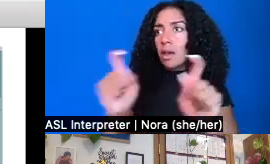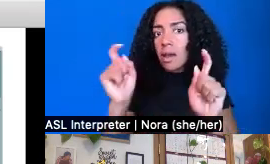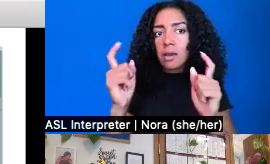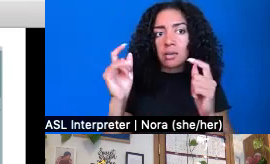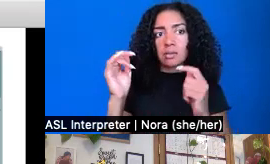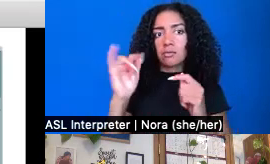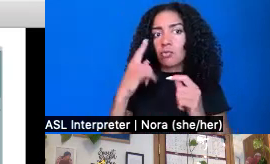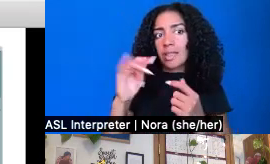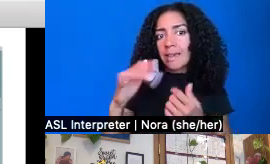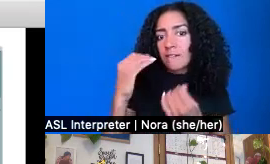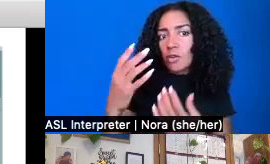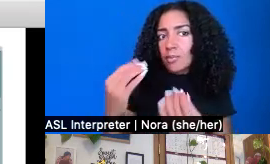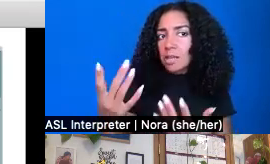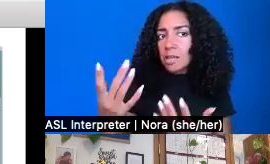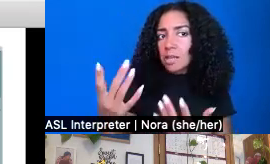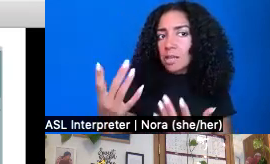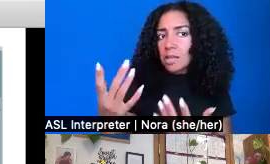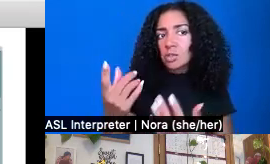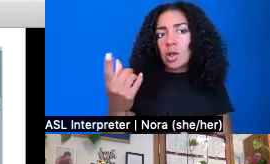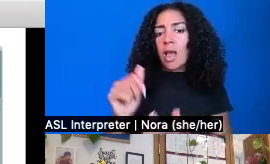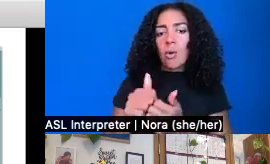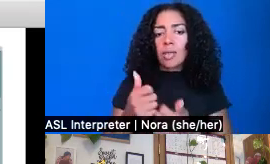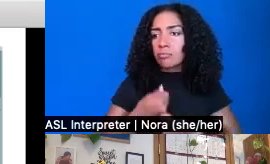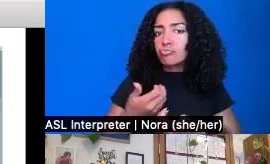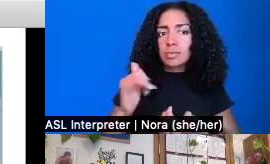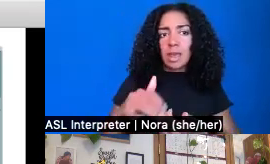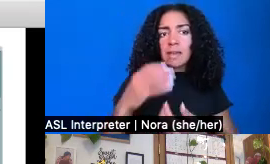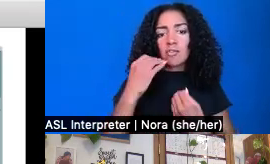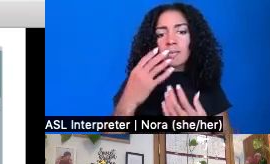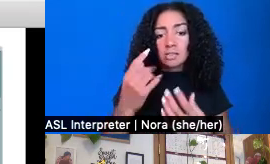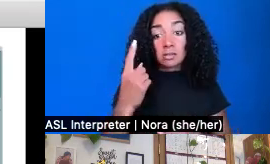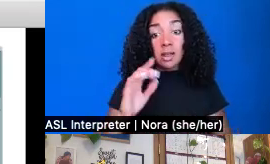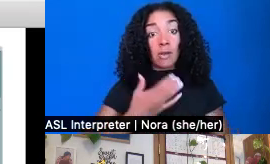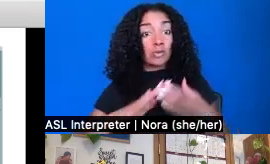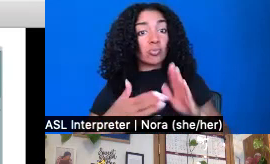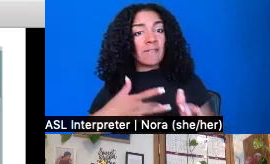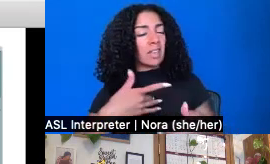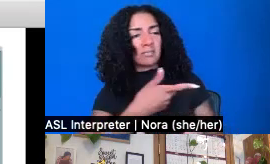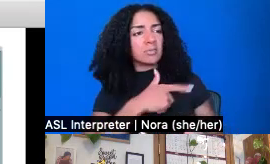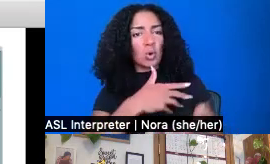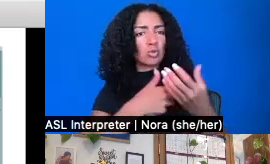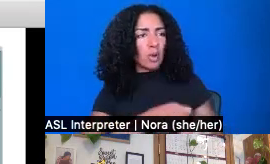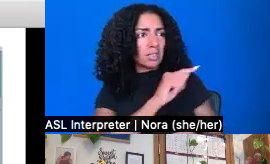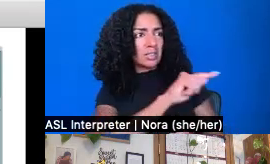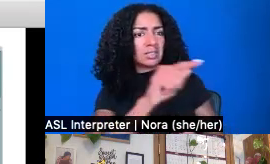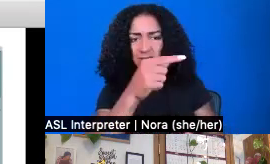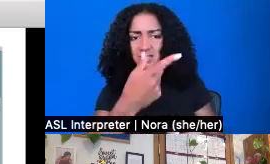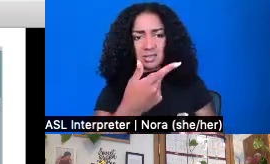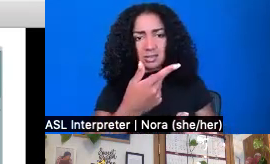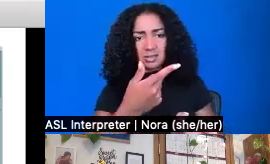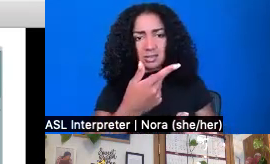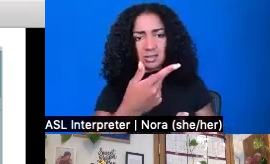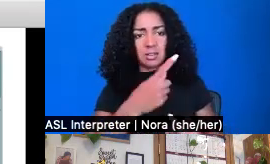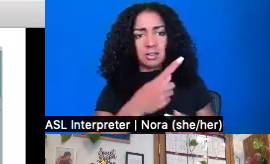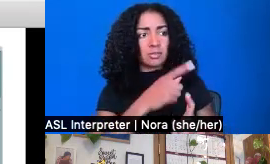inherent mistrust of the systems because of what we have experienced as Native people. So first of all, you know, I have white skin.